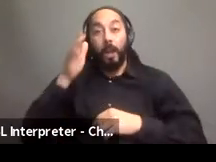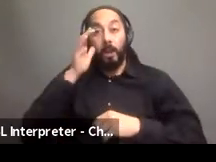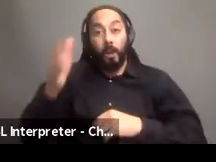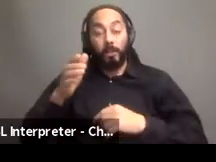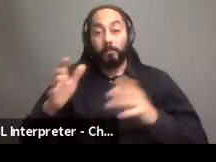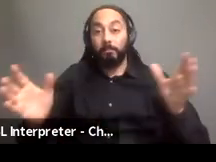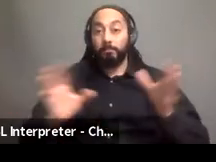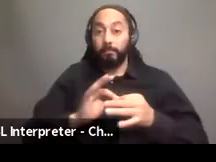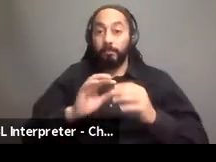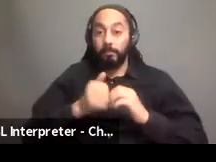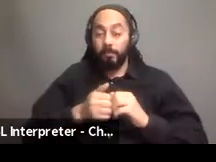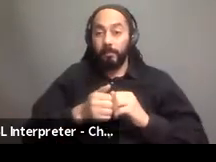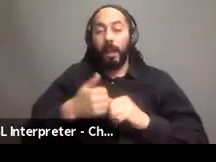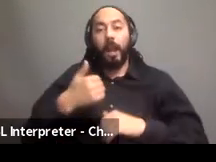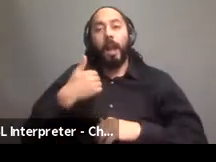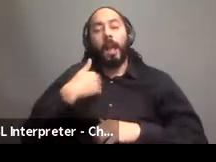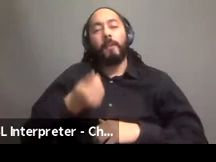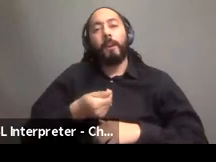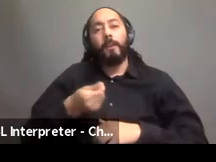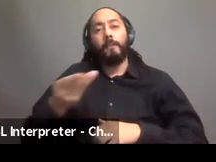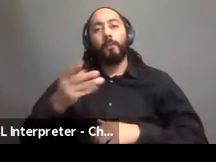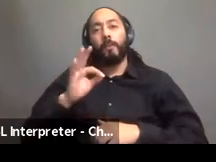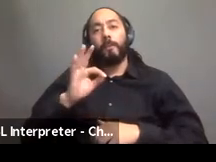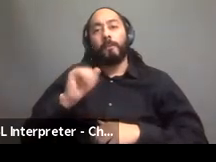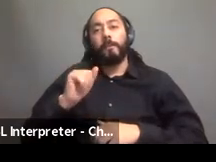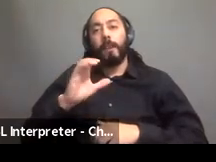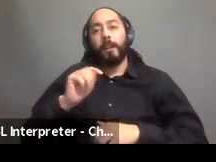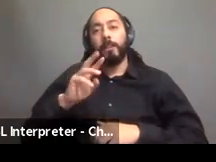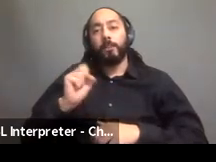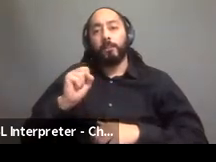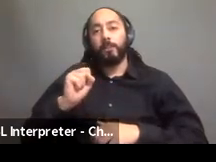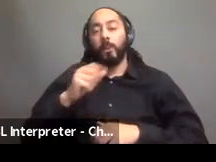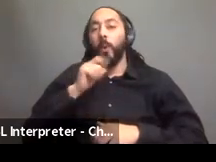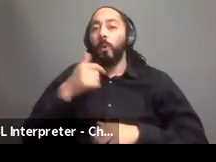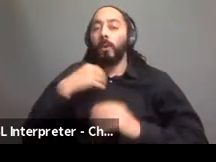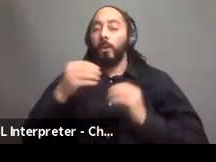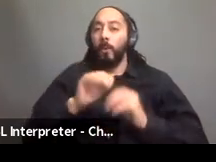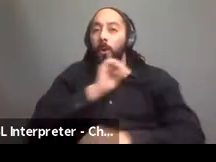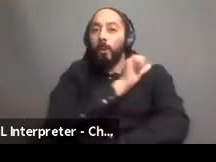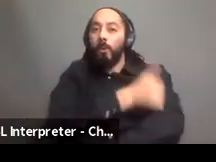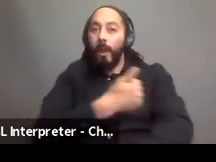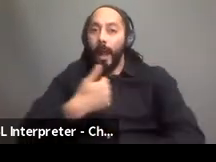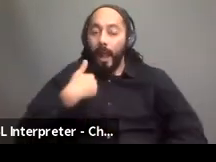few factors that actually dictate who has more authority and therefore can